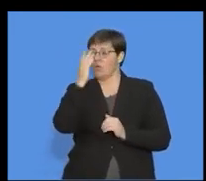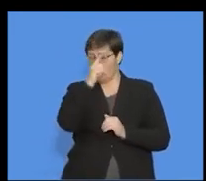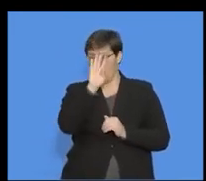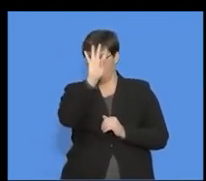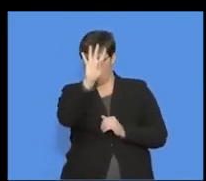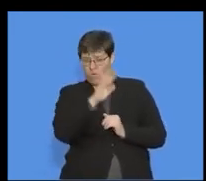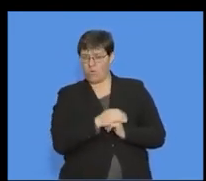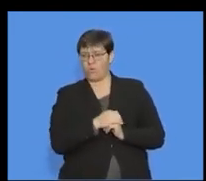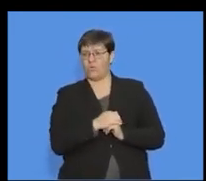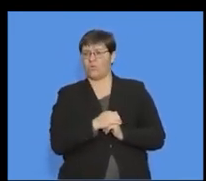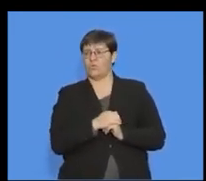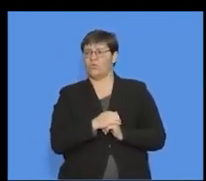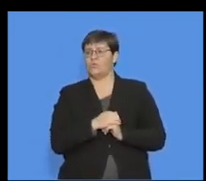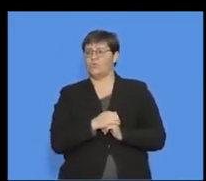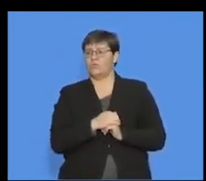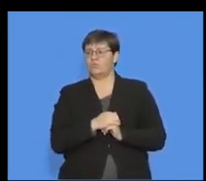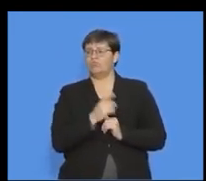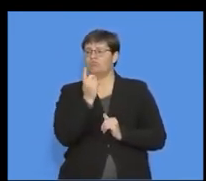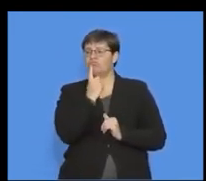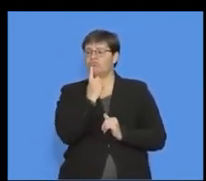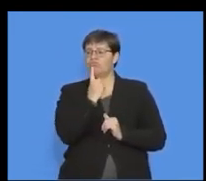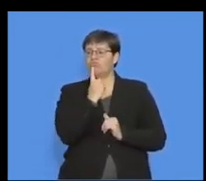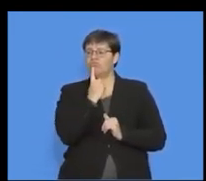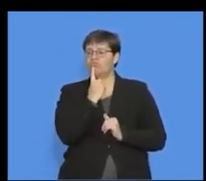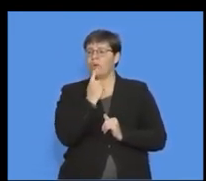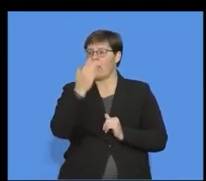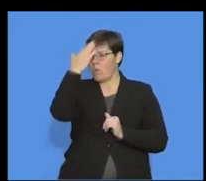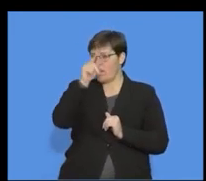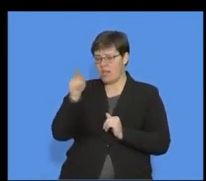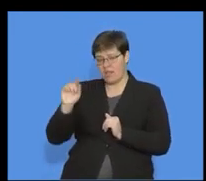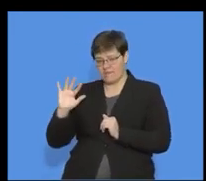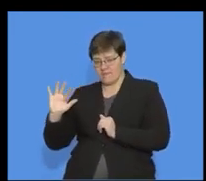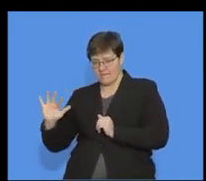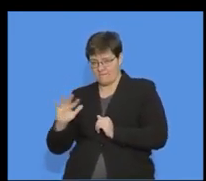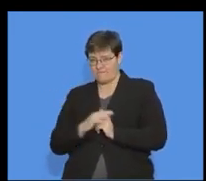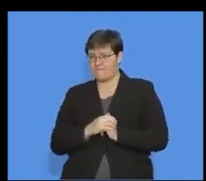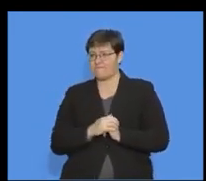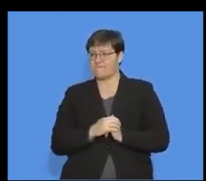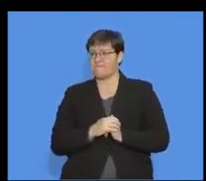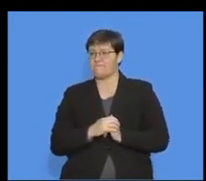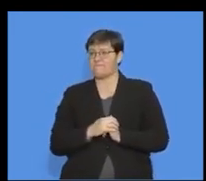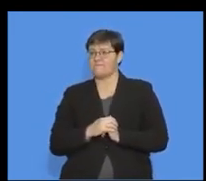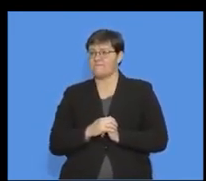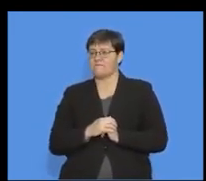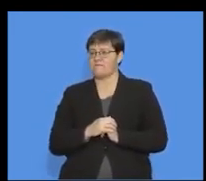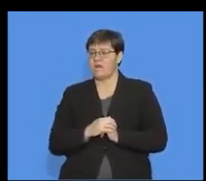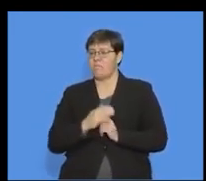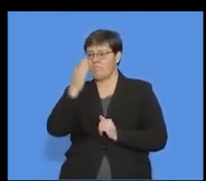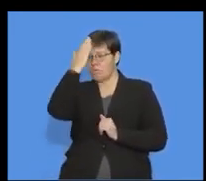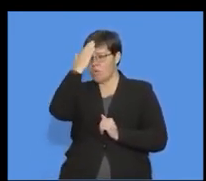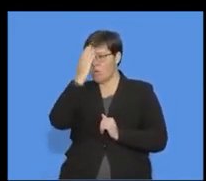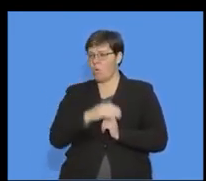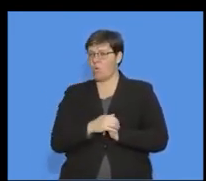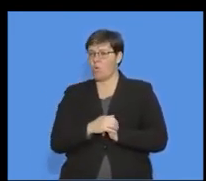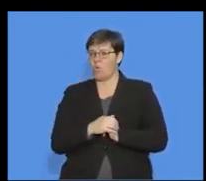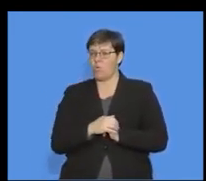is 4 there, right? And then I know that this is 5. I know